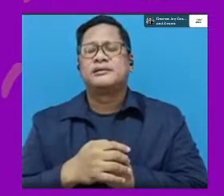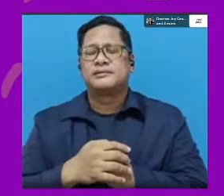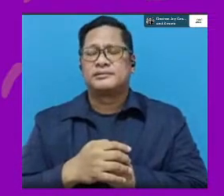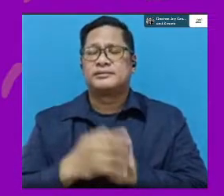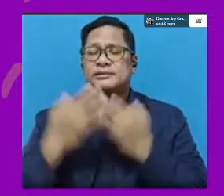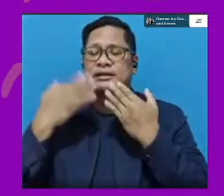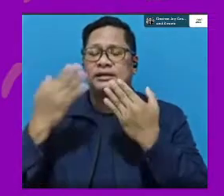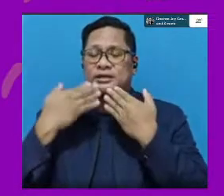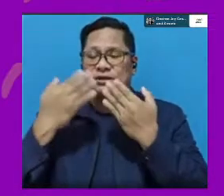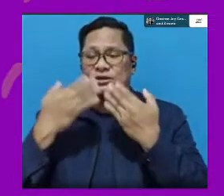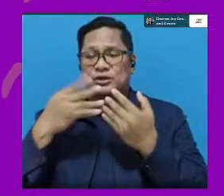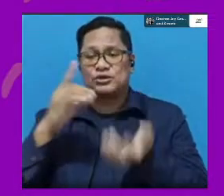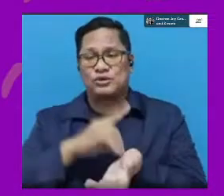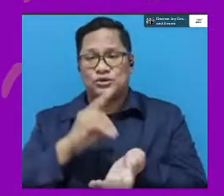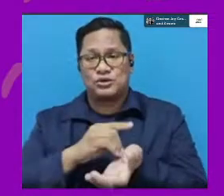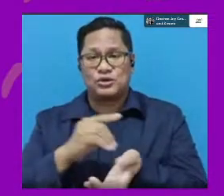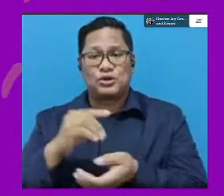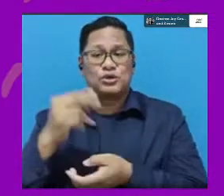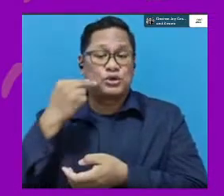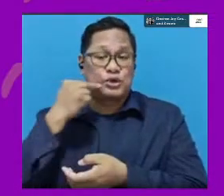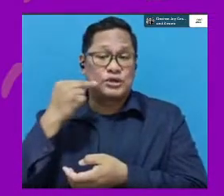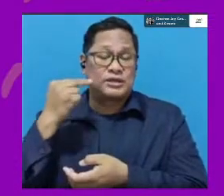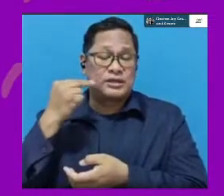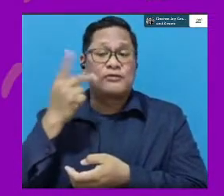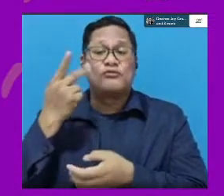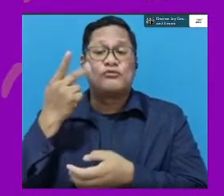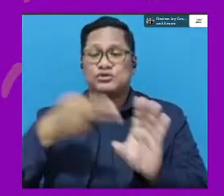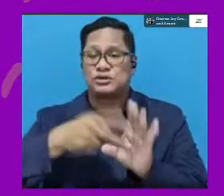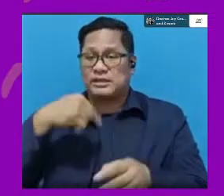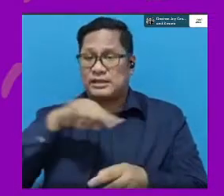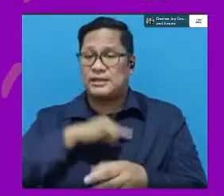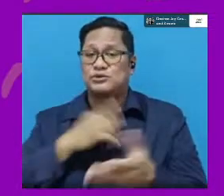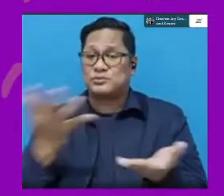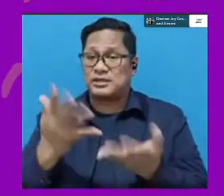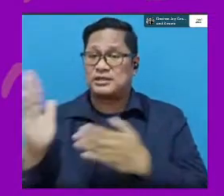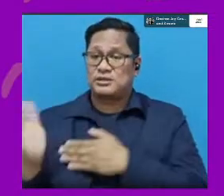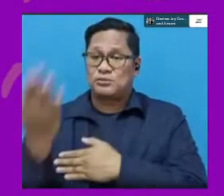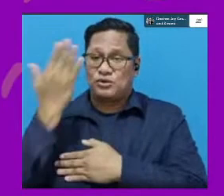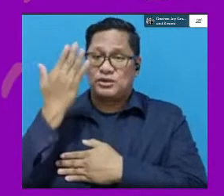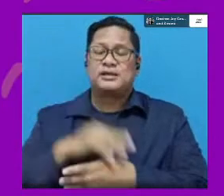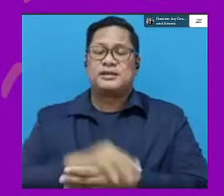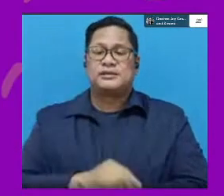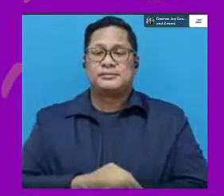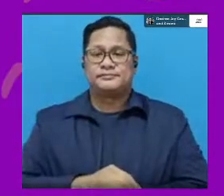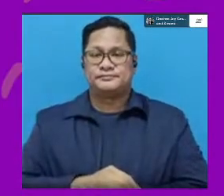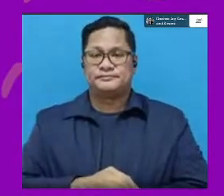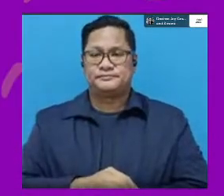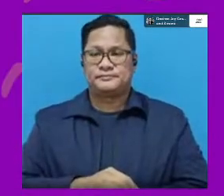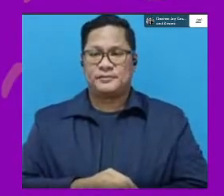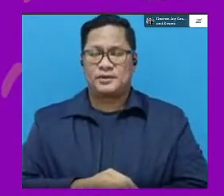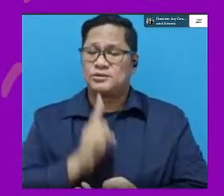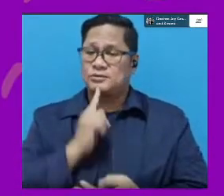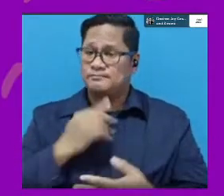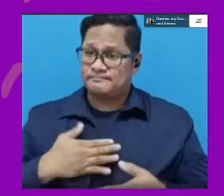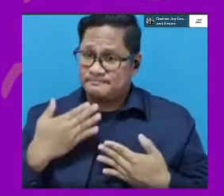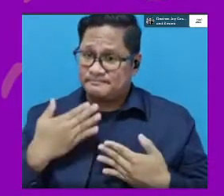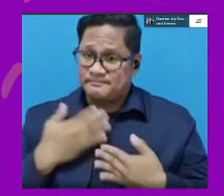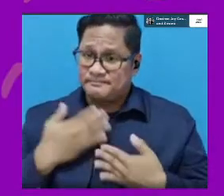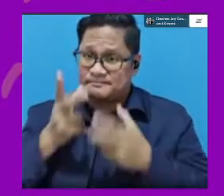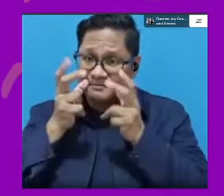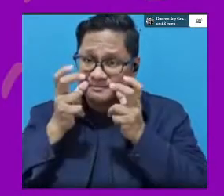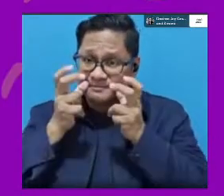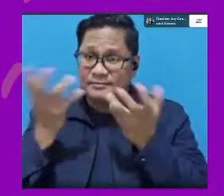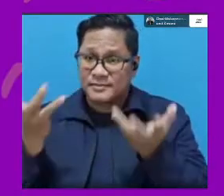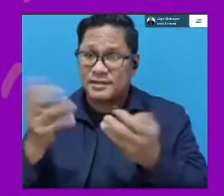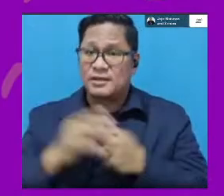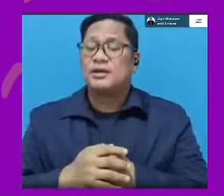again, Dr. Norilyn, for joining us, for being here this morning. I'm really glad to hear that that